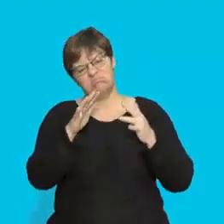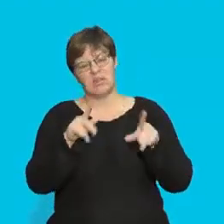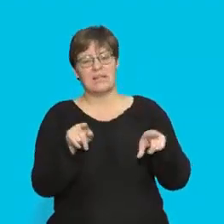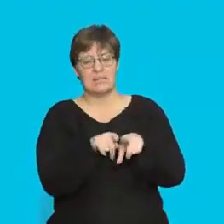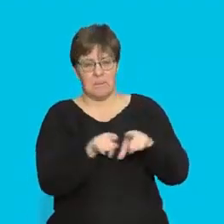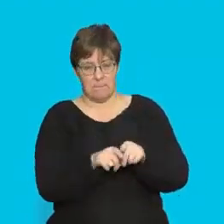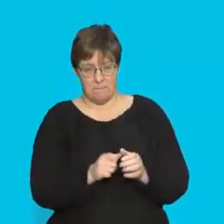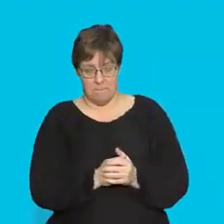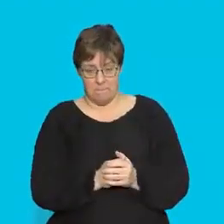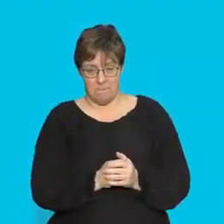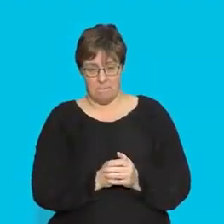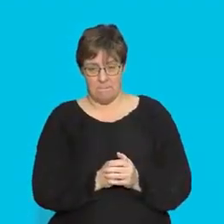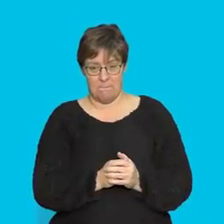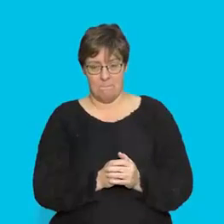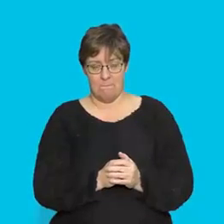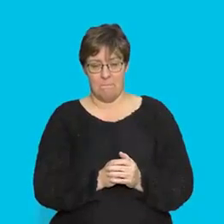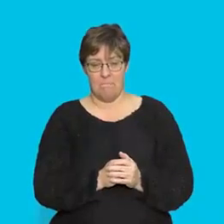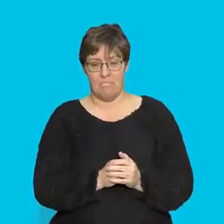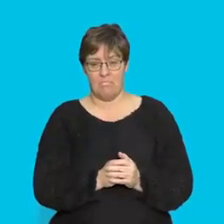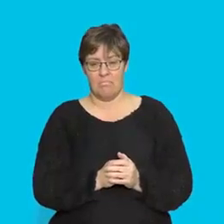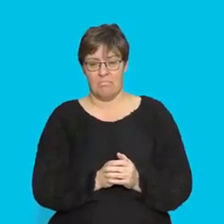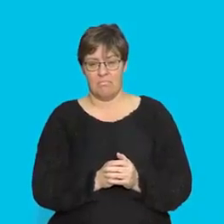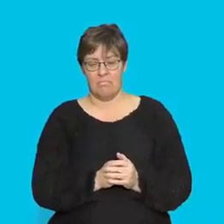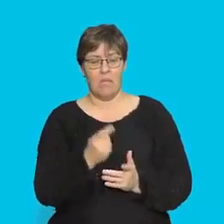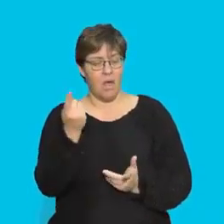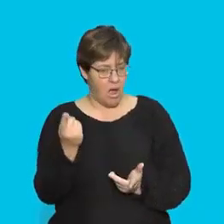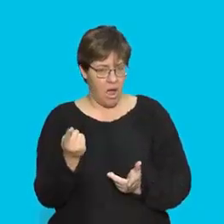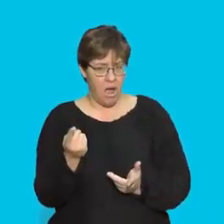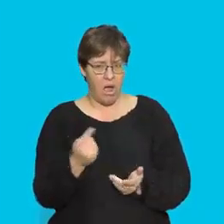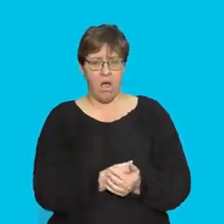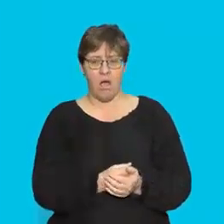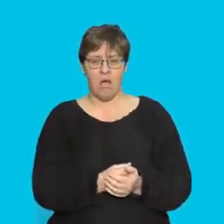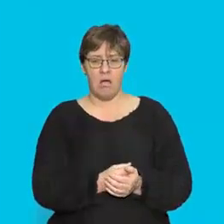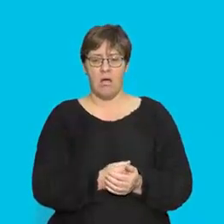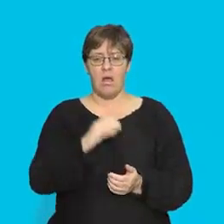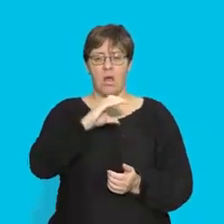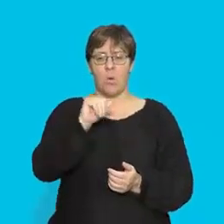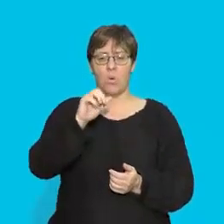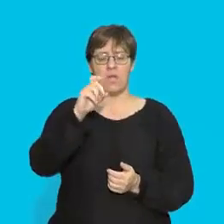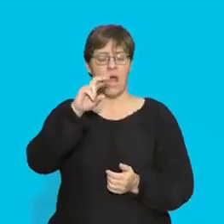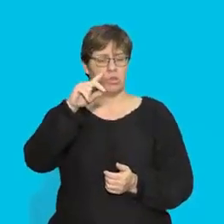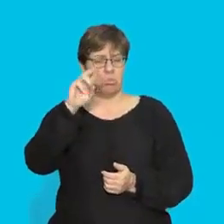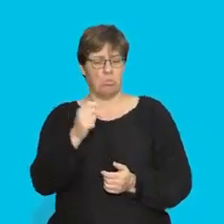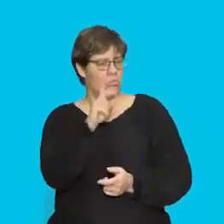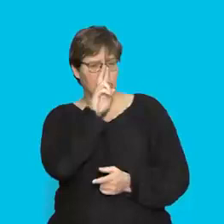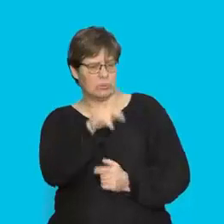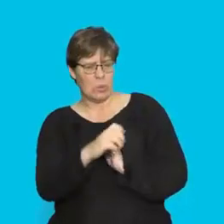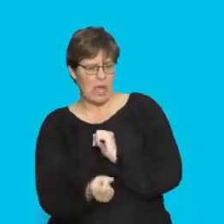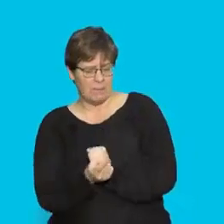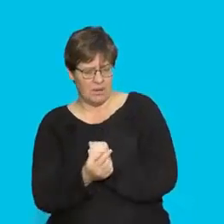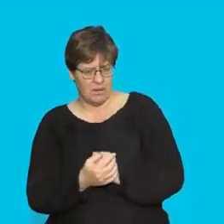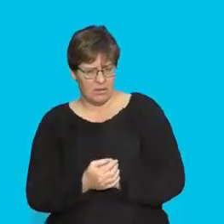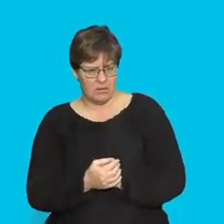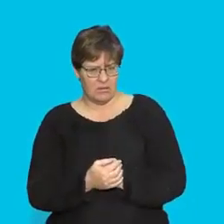growing at more or less the same rate, but then look what happened to poor Paramecium